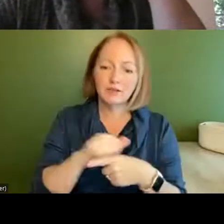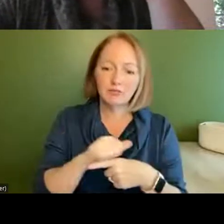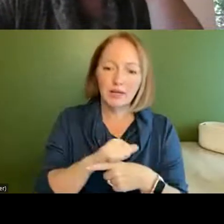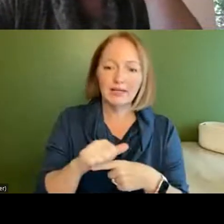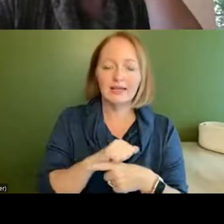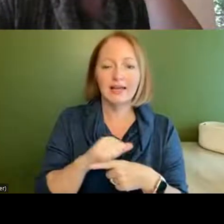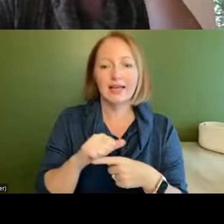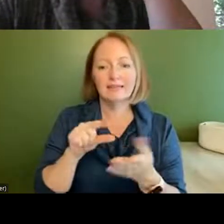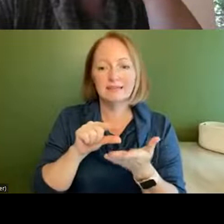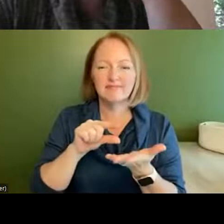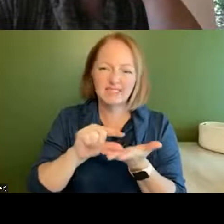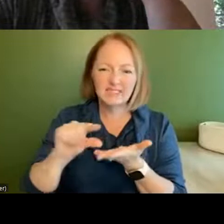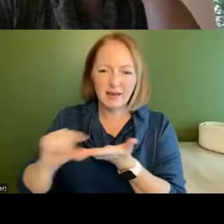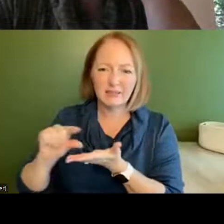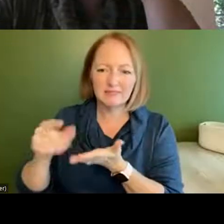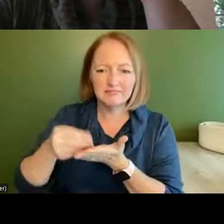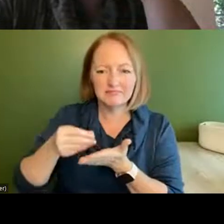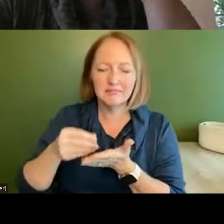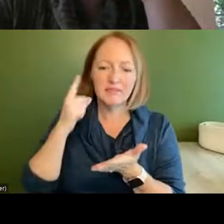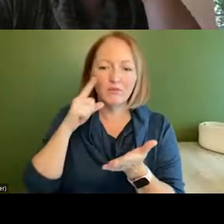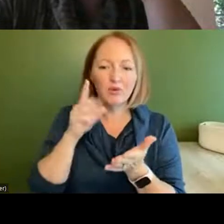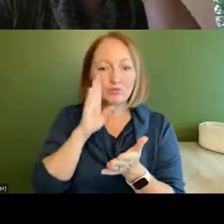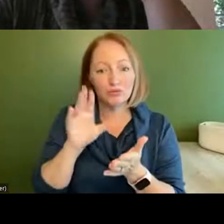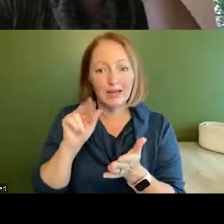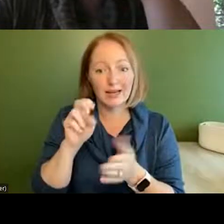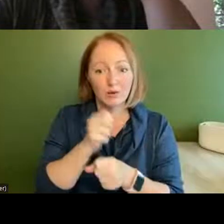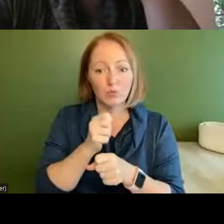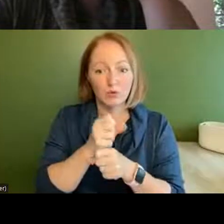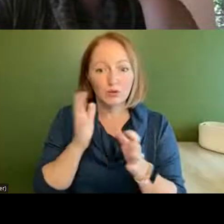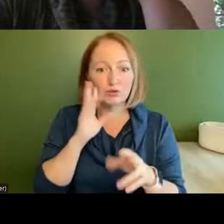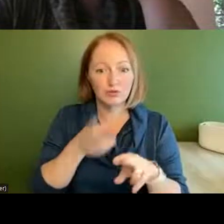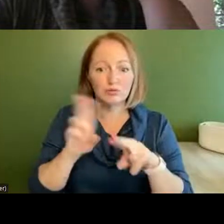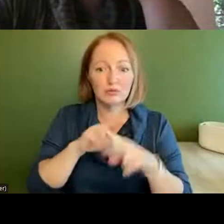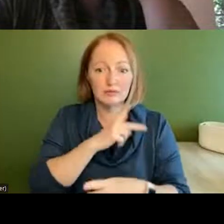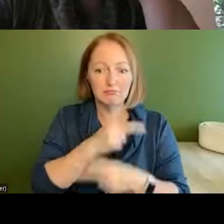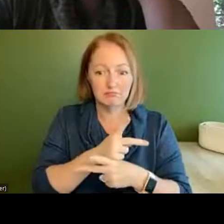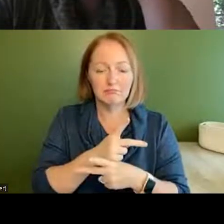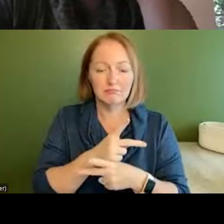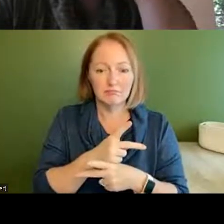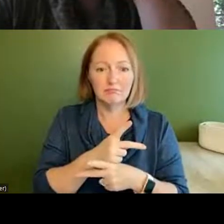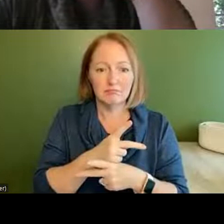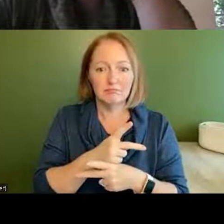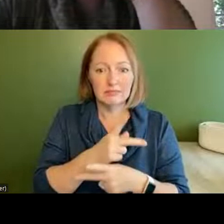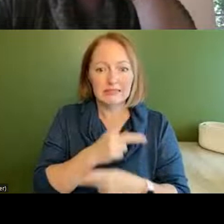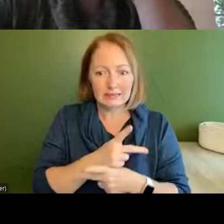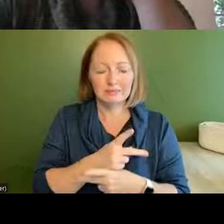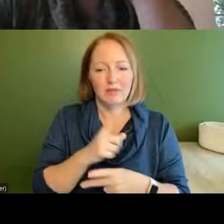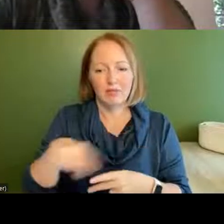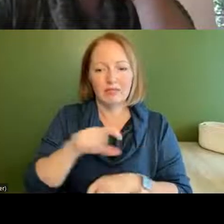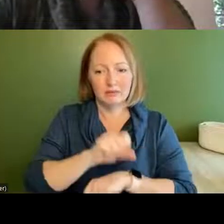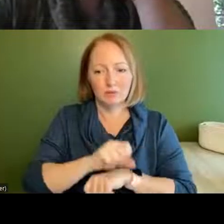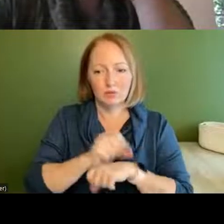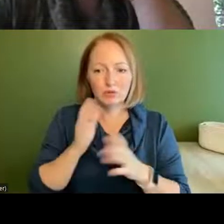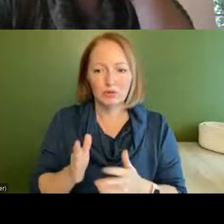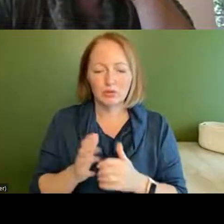and stipends for direct care workers and to increase retention of direct care workers.